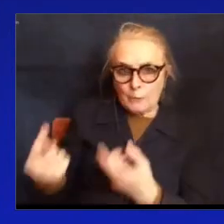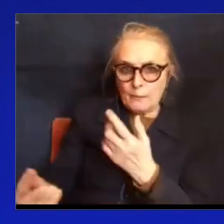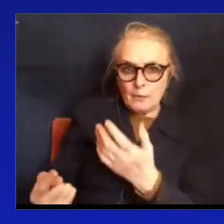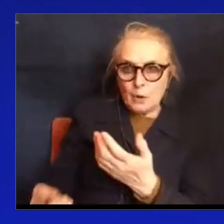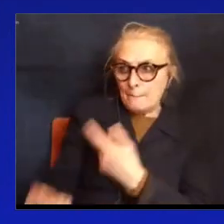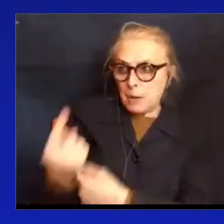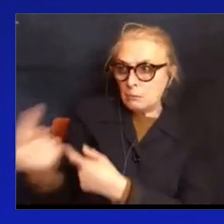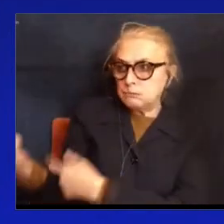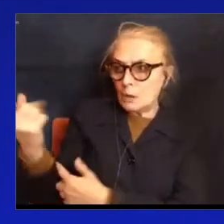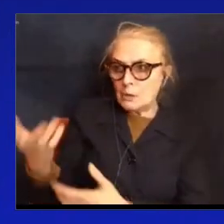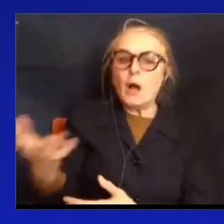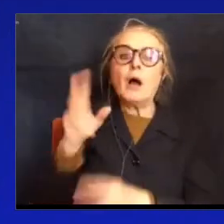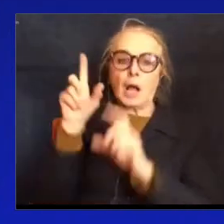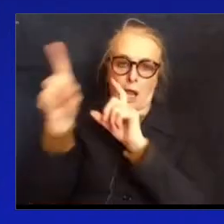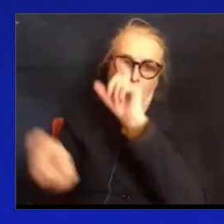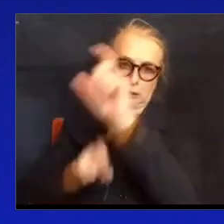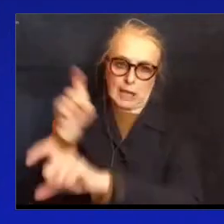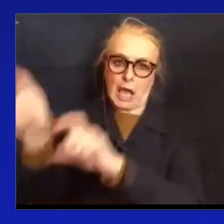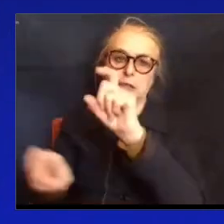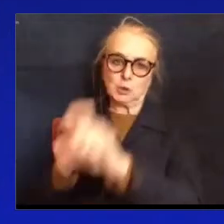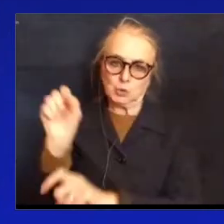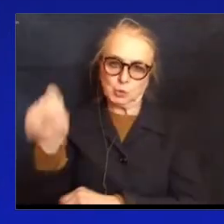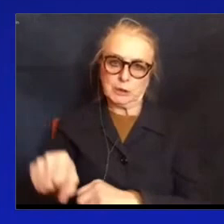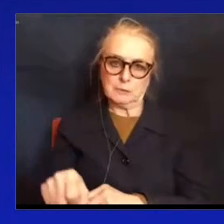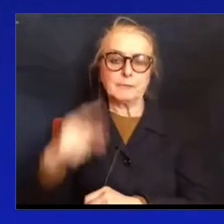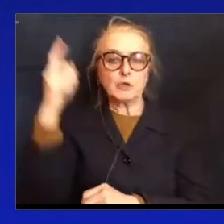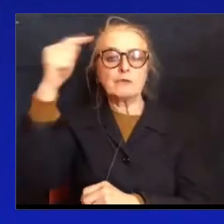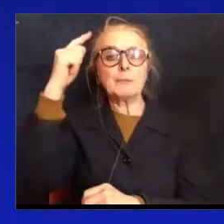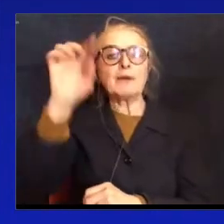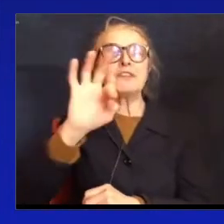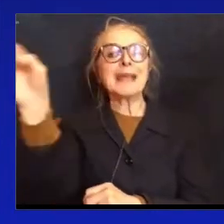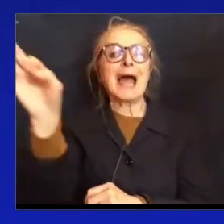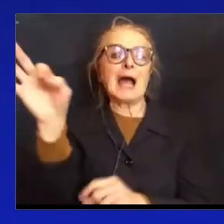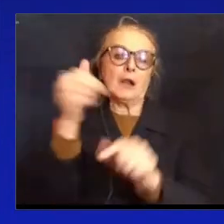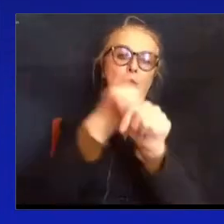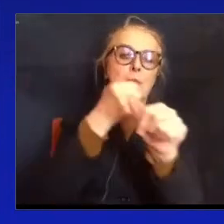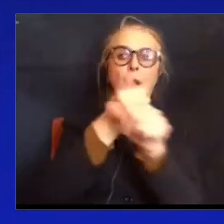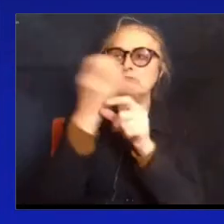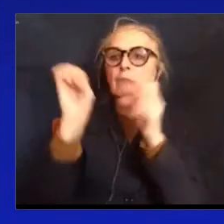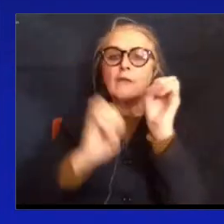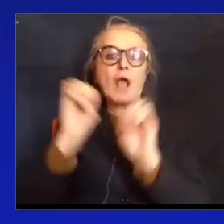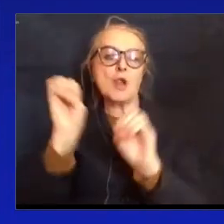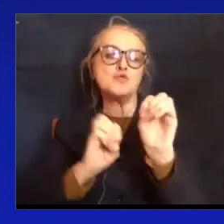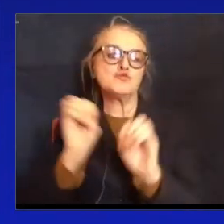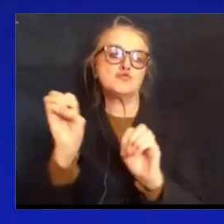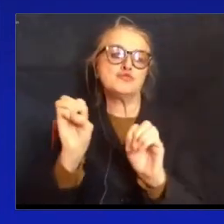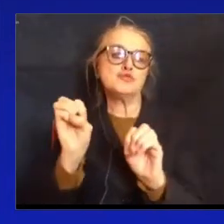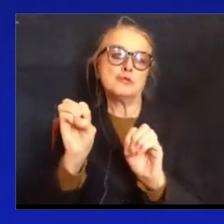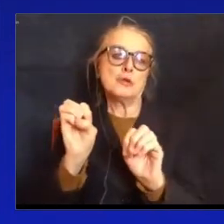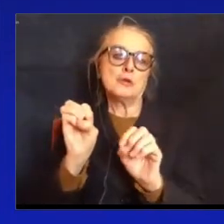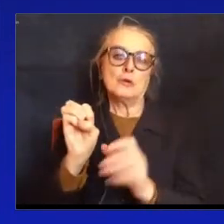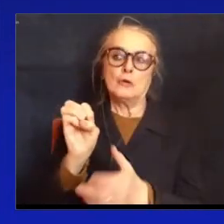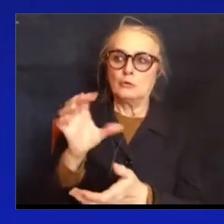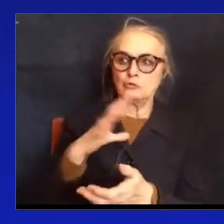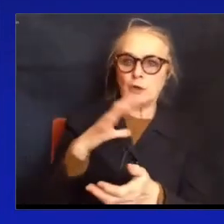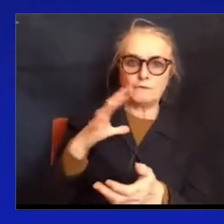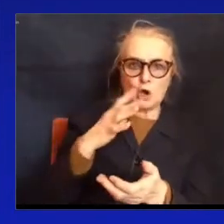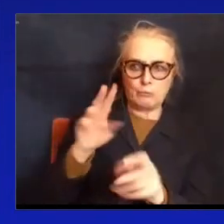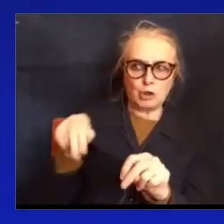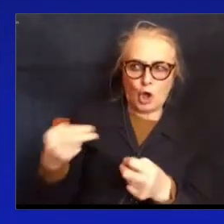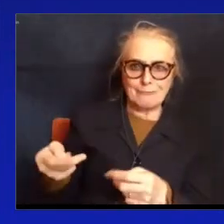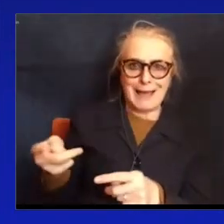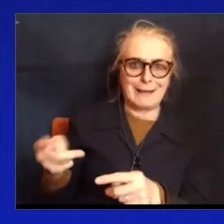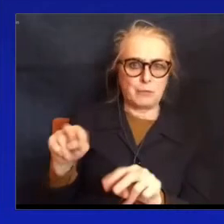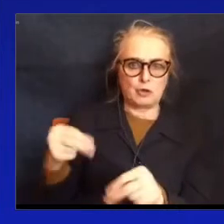look across the whole country and assess whether there's anything here that seems out of normal in terms of what we would expect